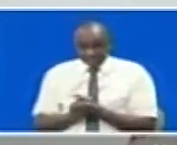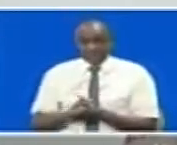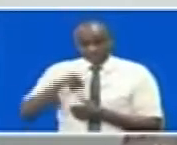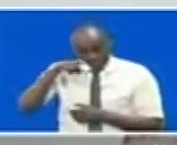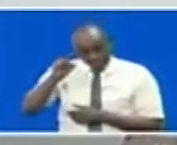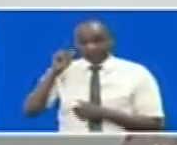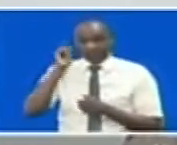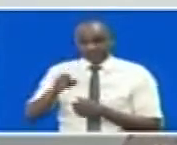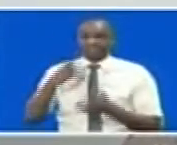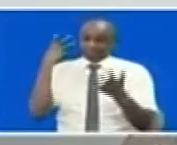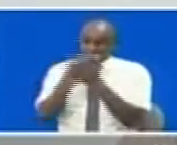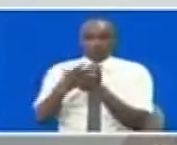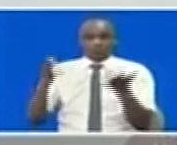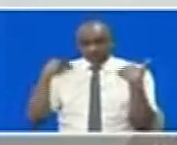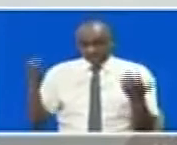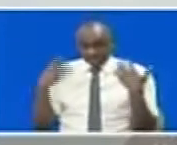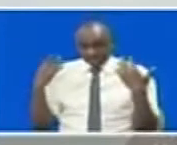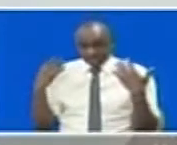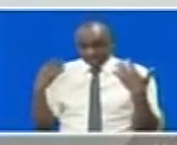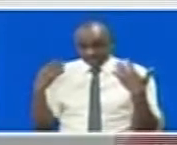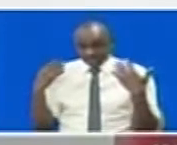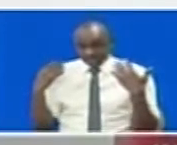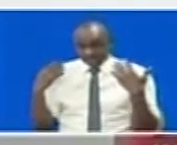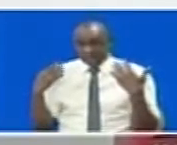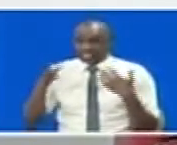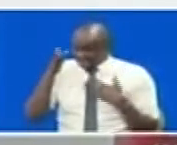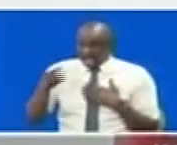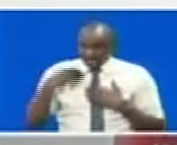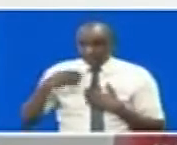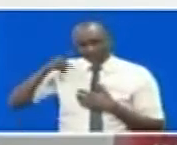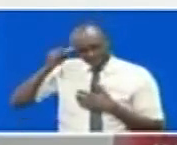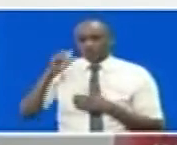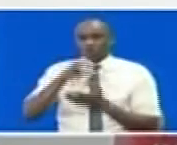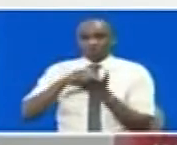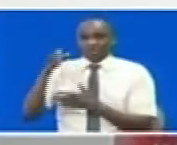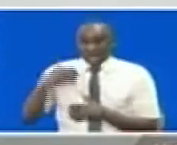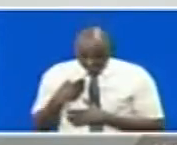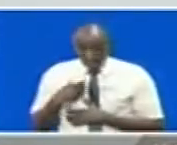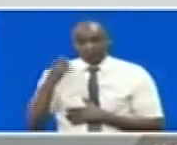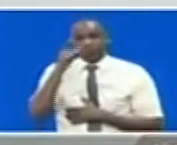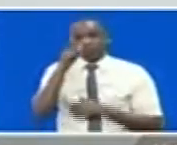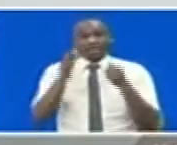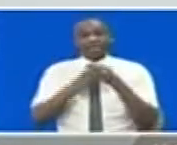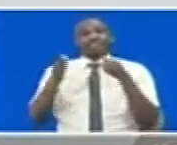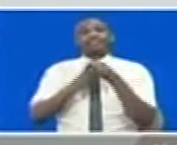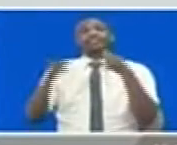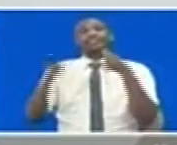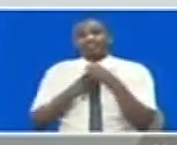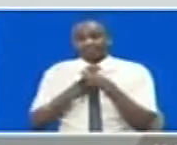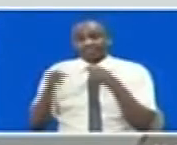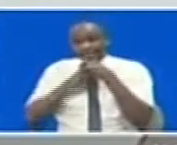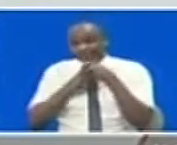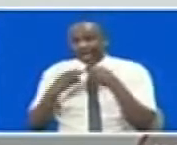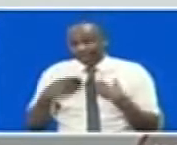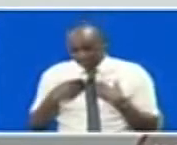you're liable to imprisonment for life. Now, why so that? So it's already in the penal code? We already have it in the penal code. We have had it since 1967. And it's one of those